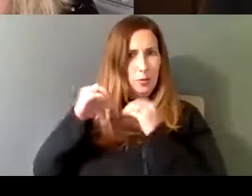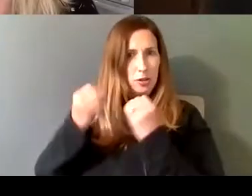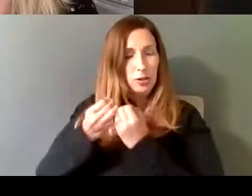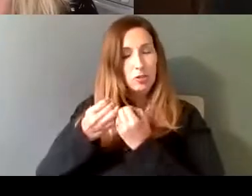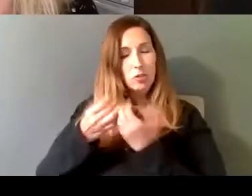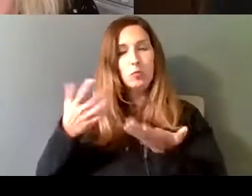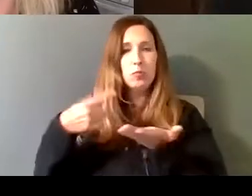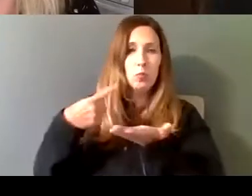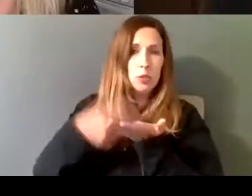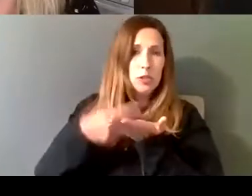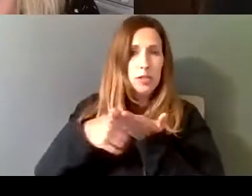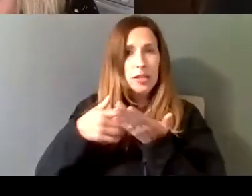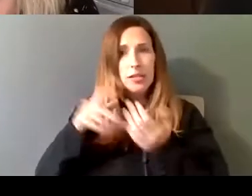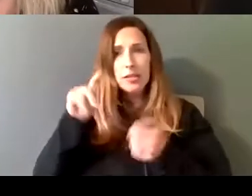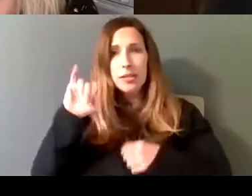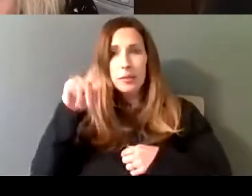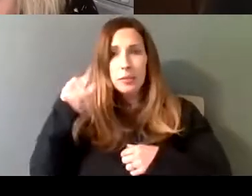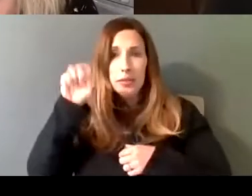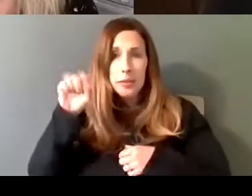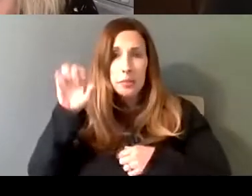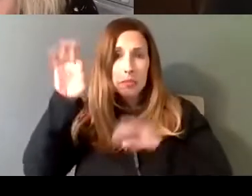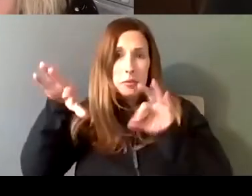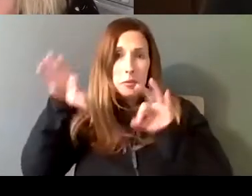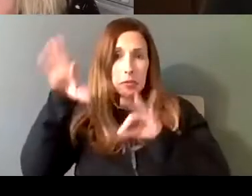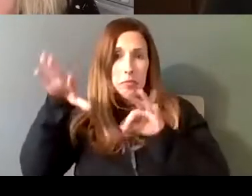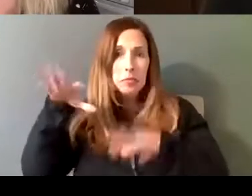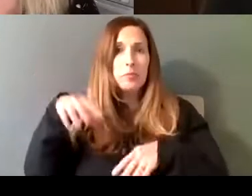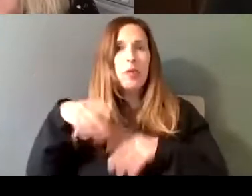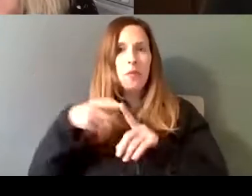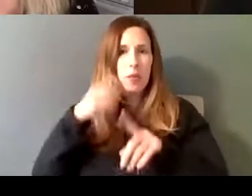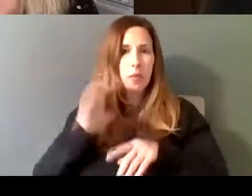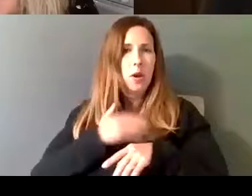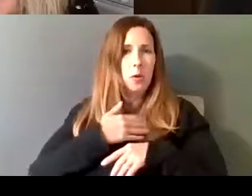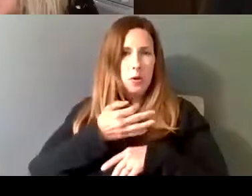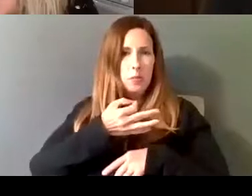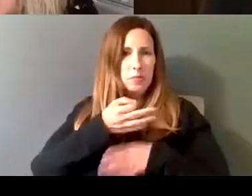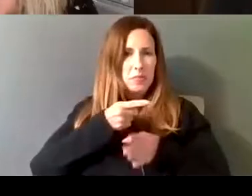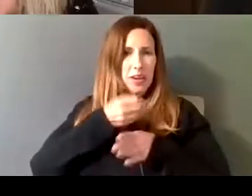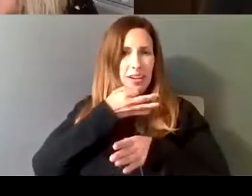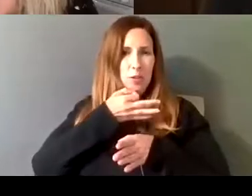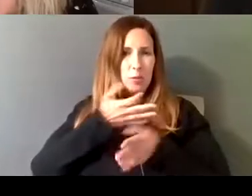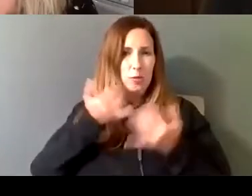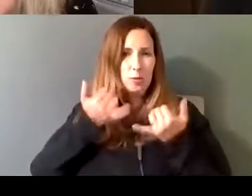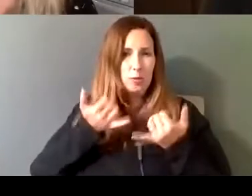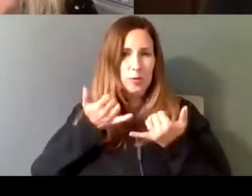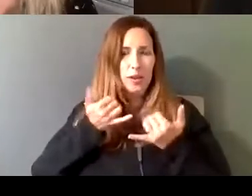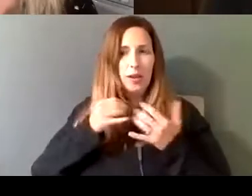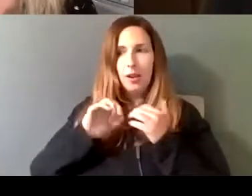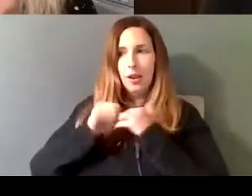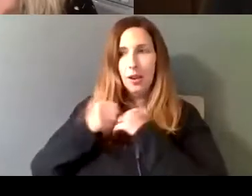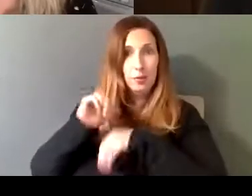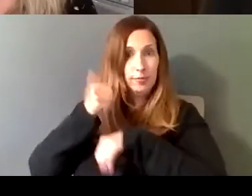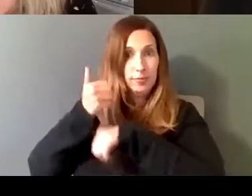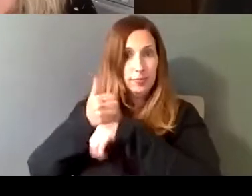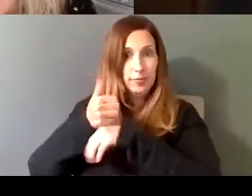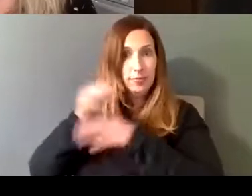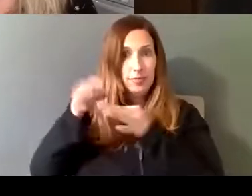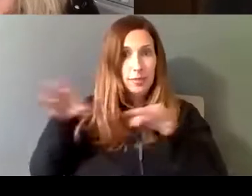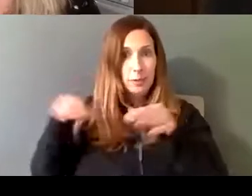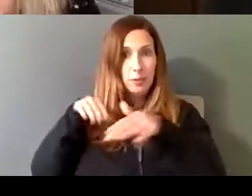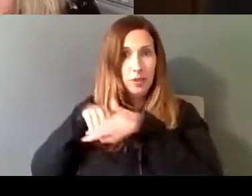and suggestions from our communications professionals today about implementing language access and helpful resources to do